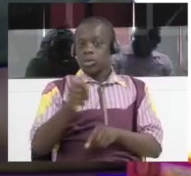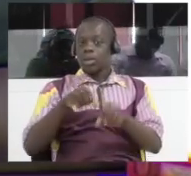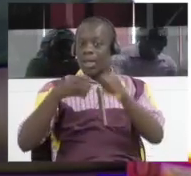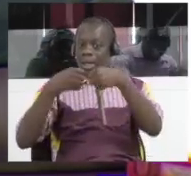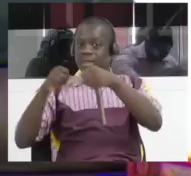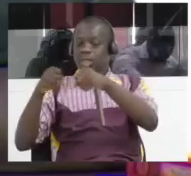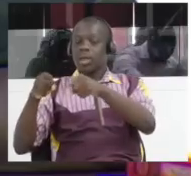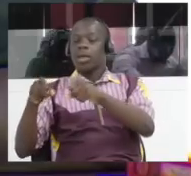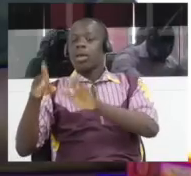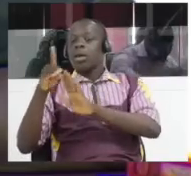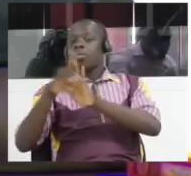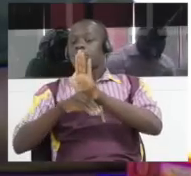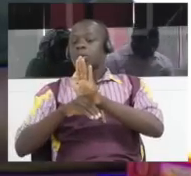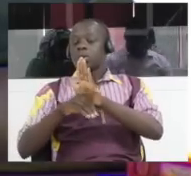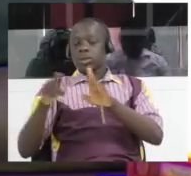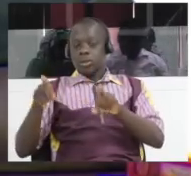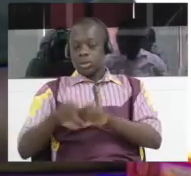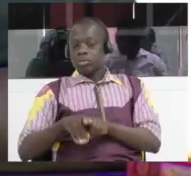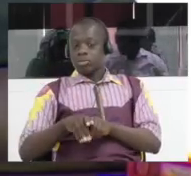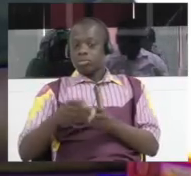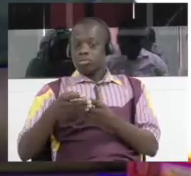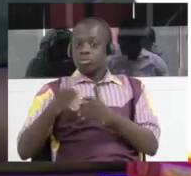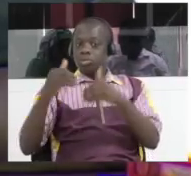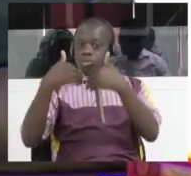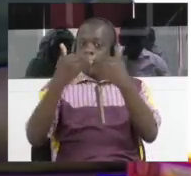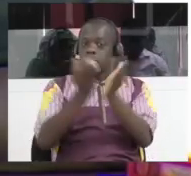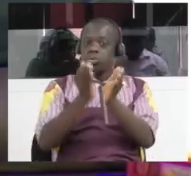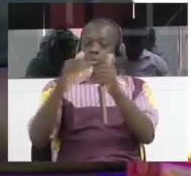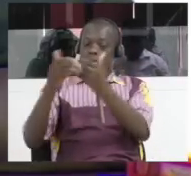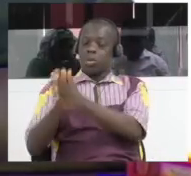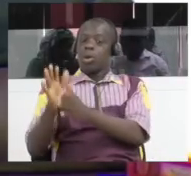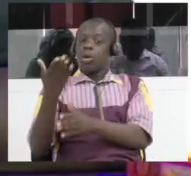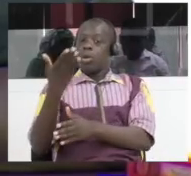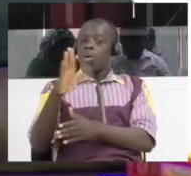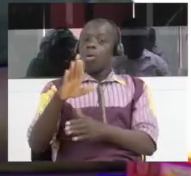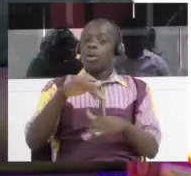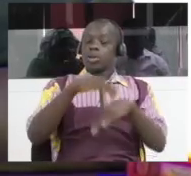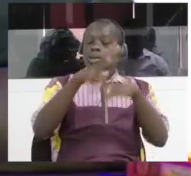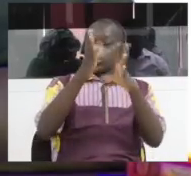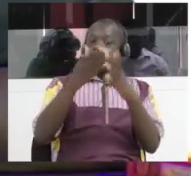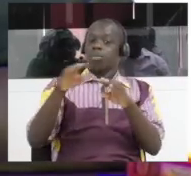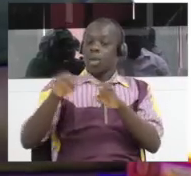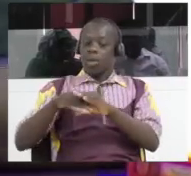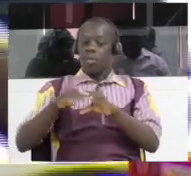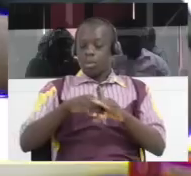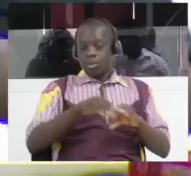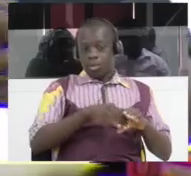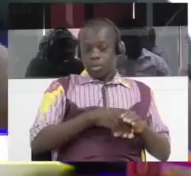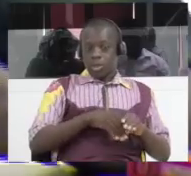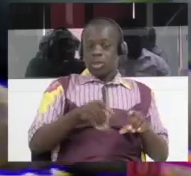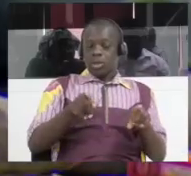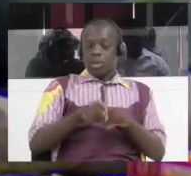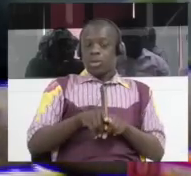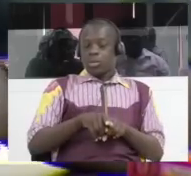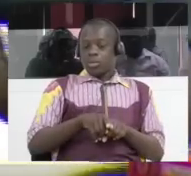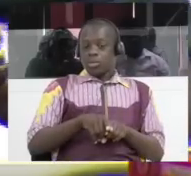was an exercise scenario. And then troops were drawn from across all the serving members. So it was a